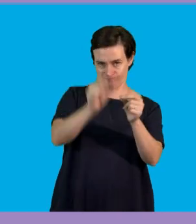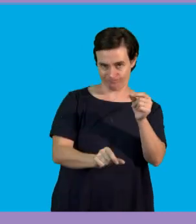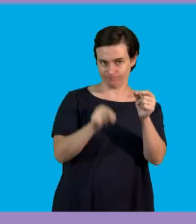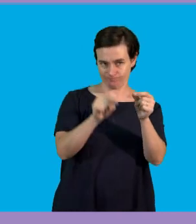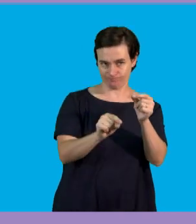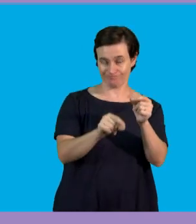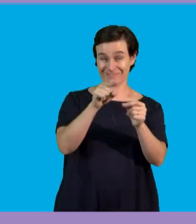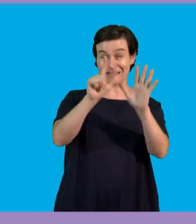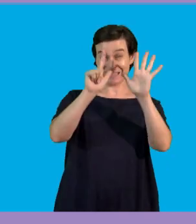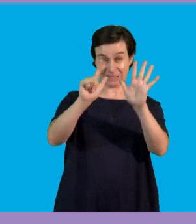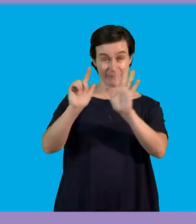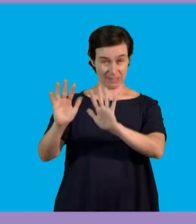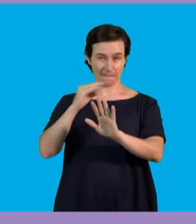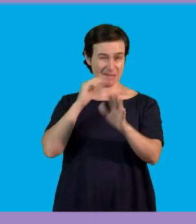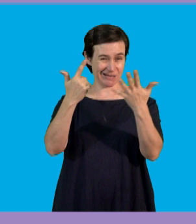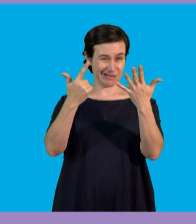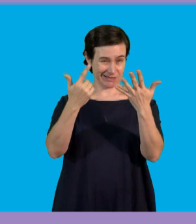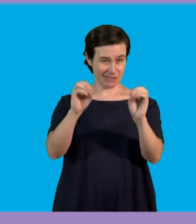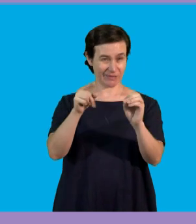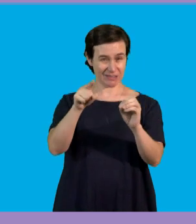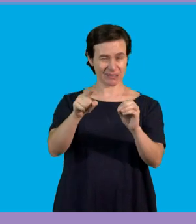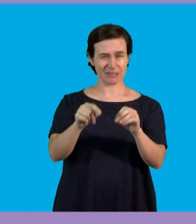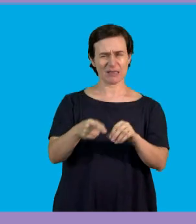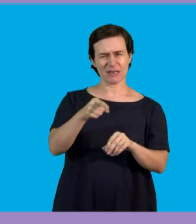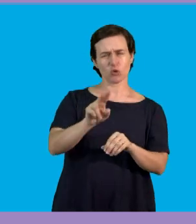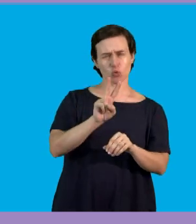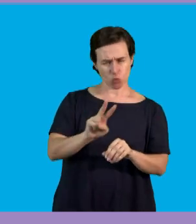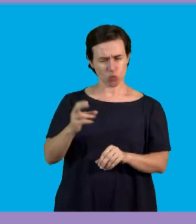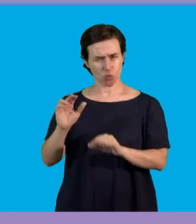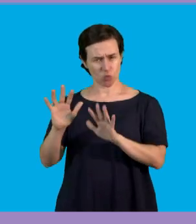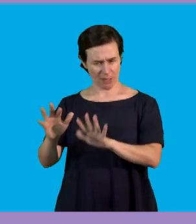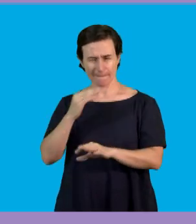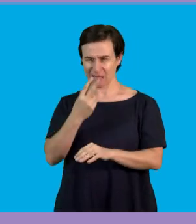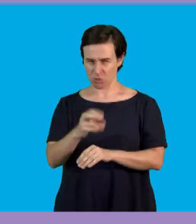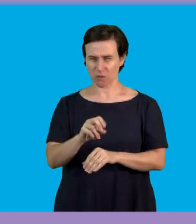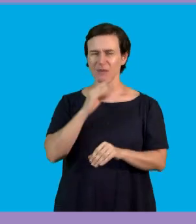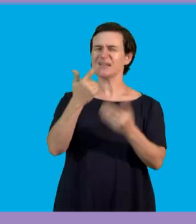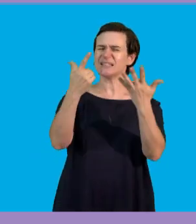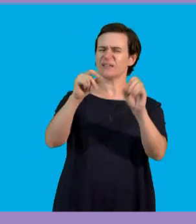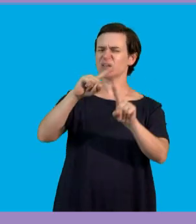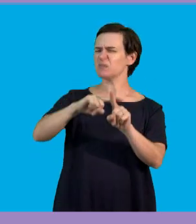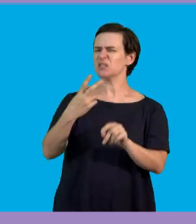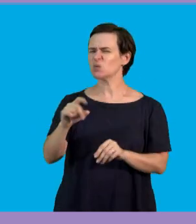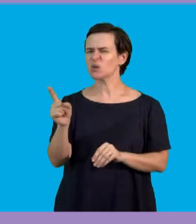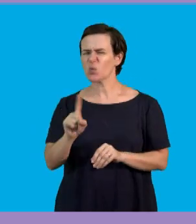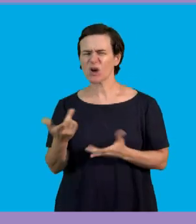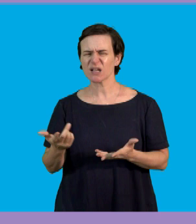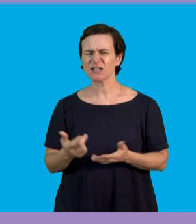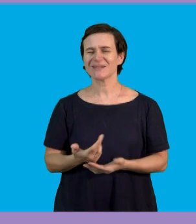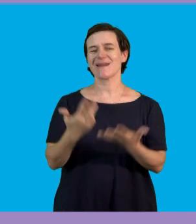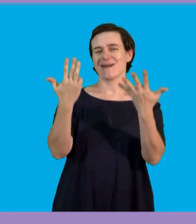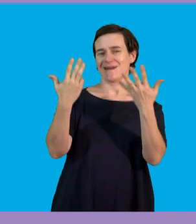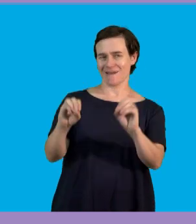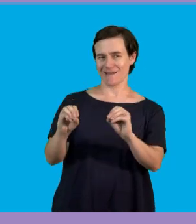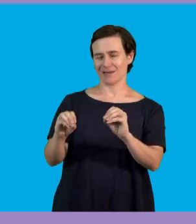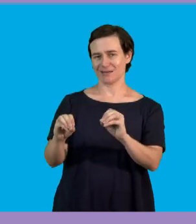tens and 2 tens. So what is 70 plus 20? That is going to give us a 90. And